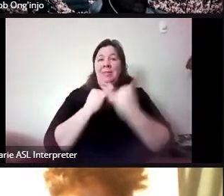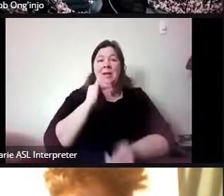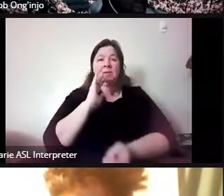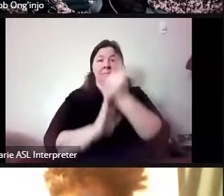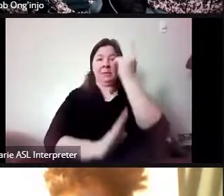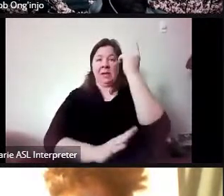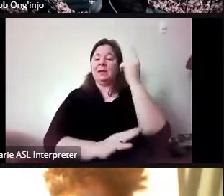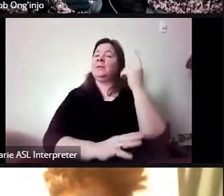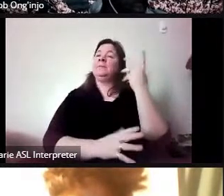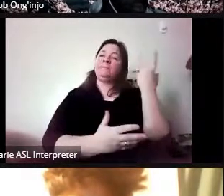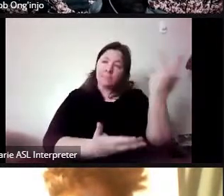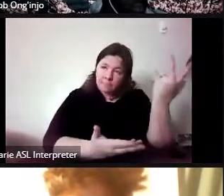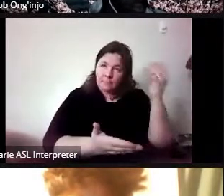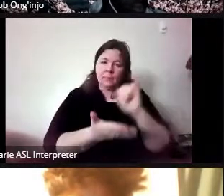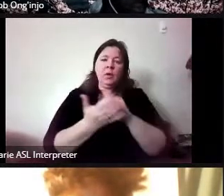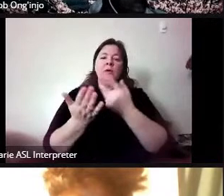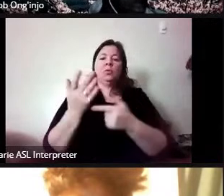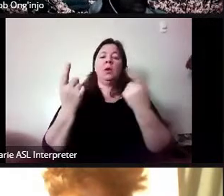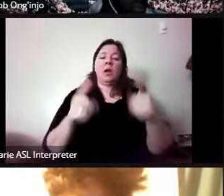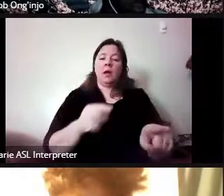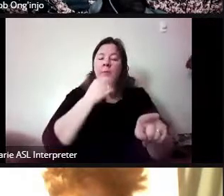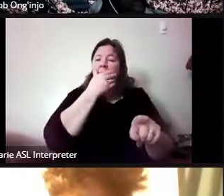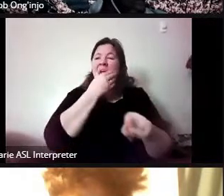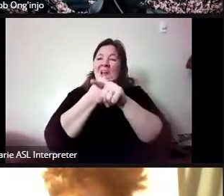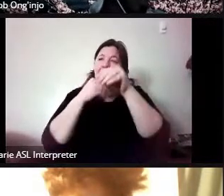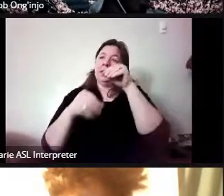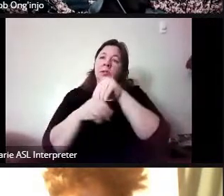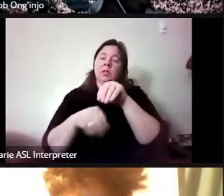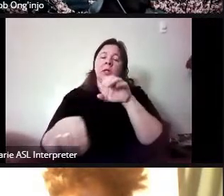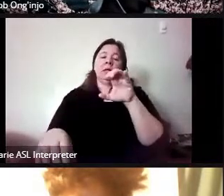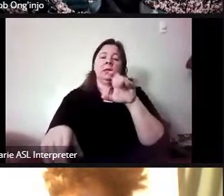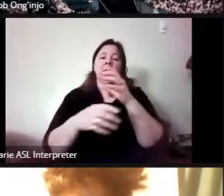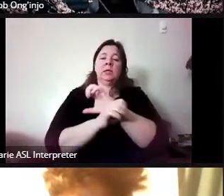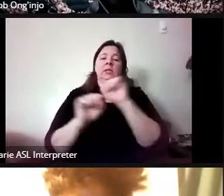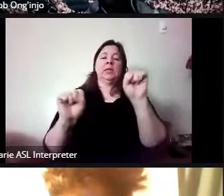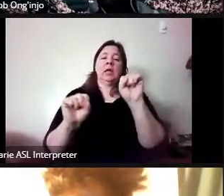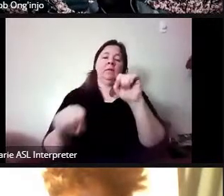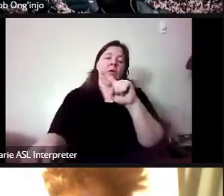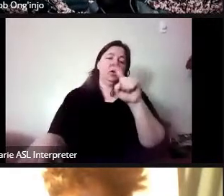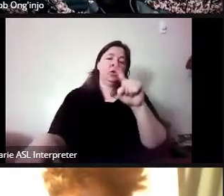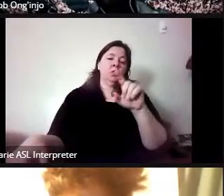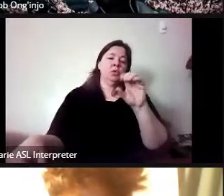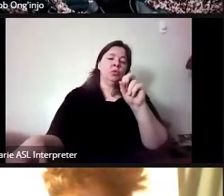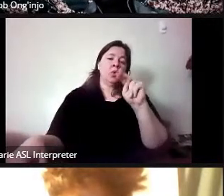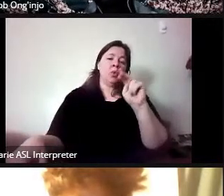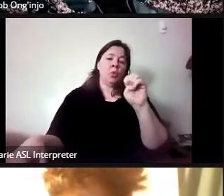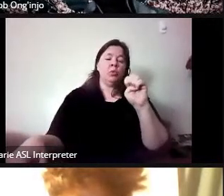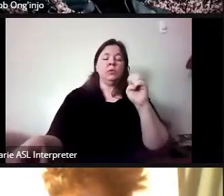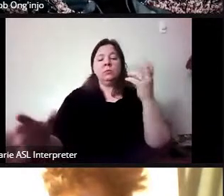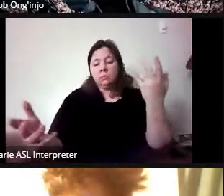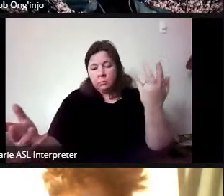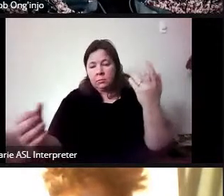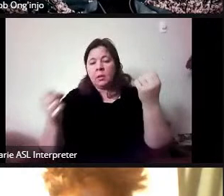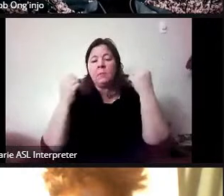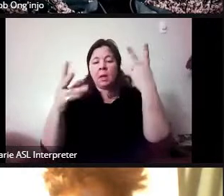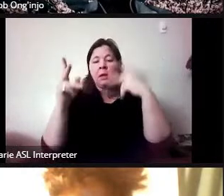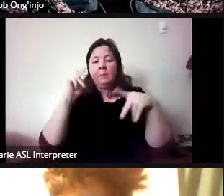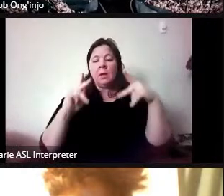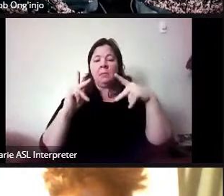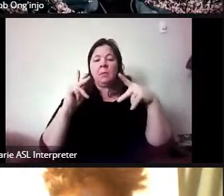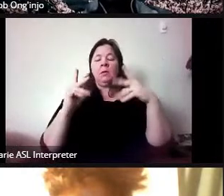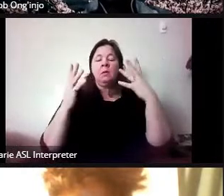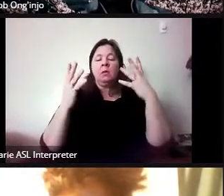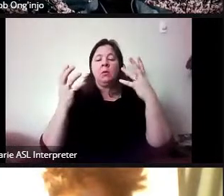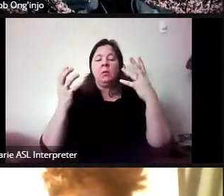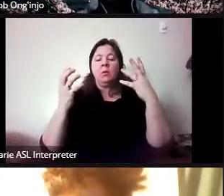he's still in the safe zone, so to speak, because a lot of people